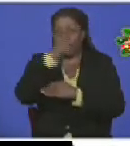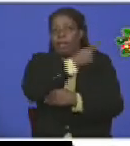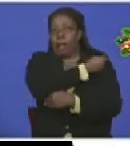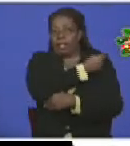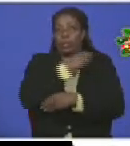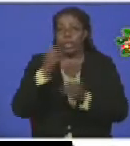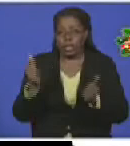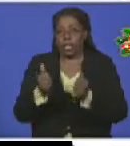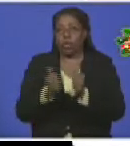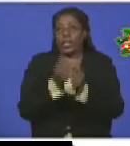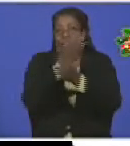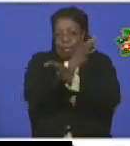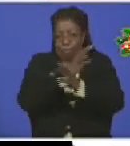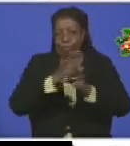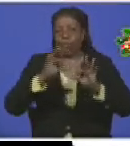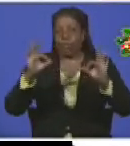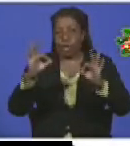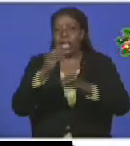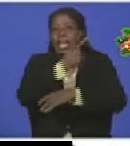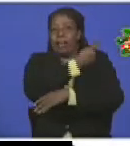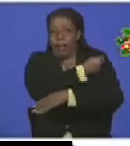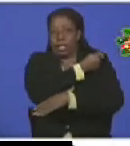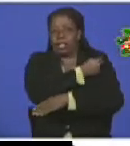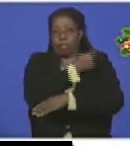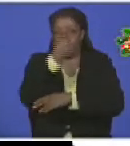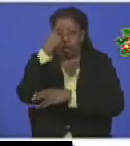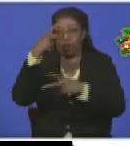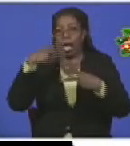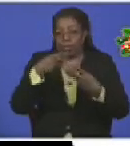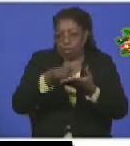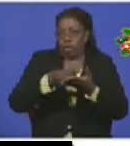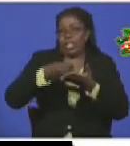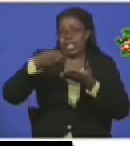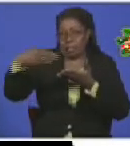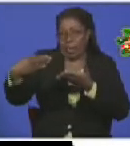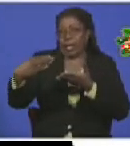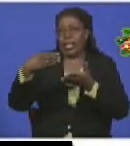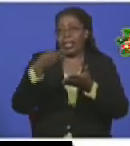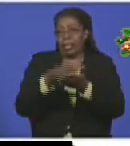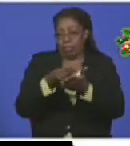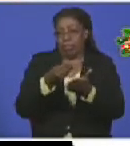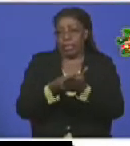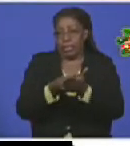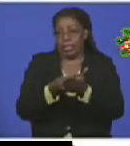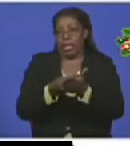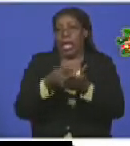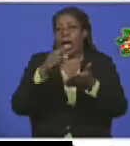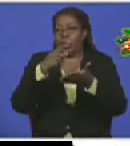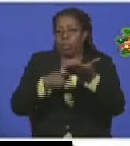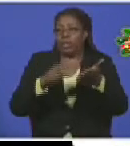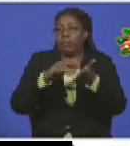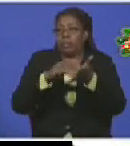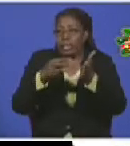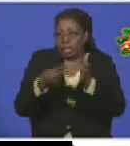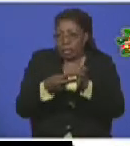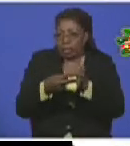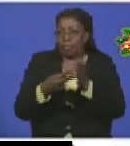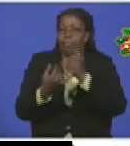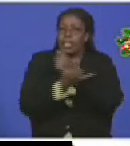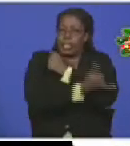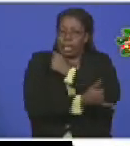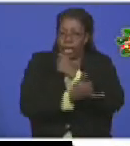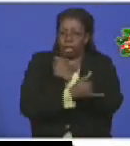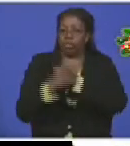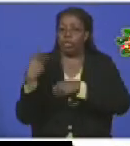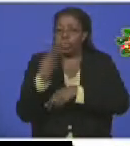going to continue with that free of charge, saying that we're already going to have we will have already spent the money. And what it means for us as a country, that